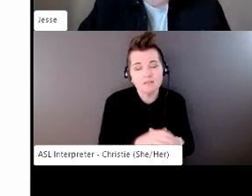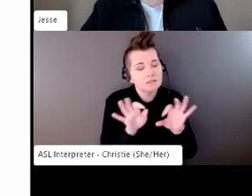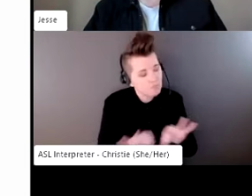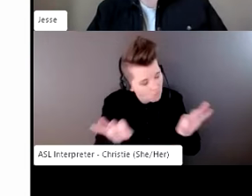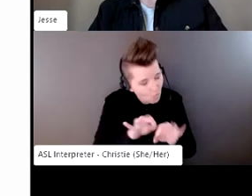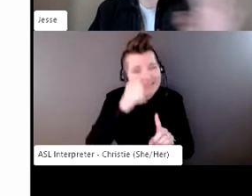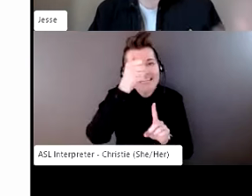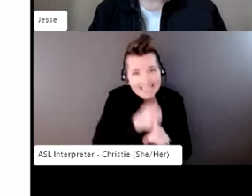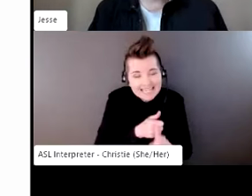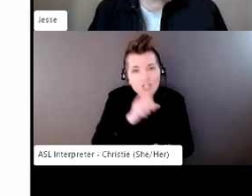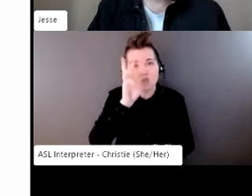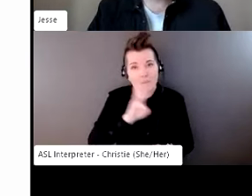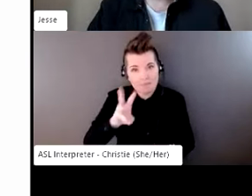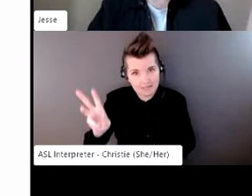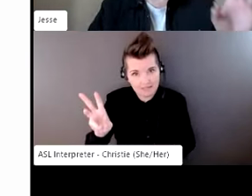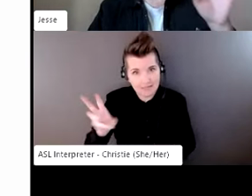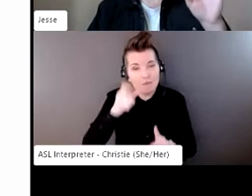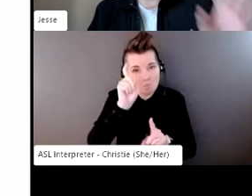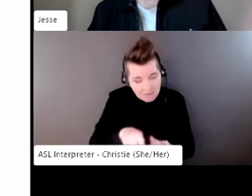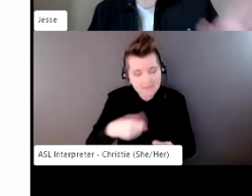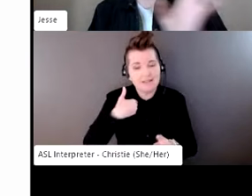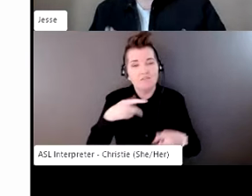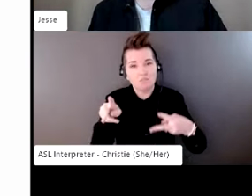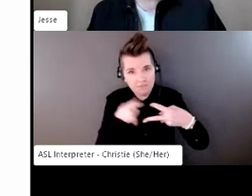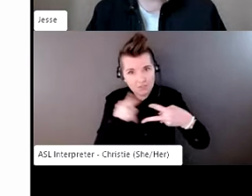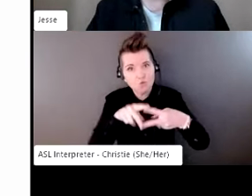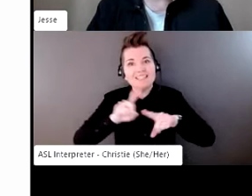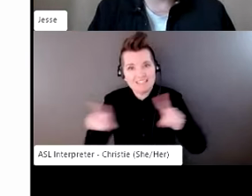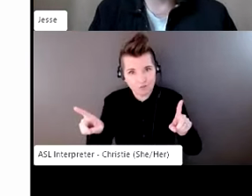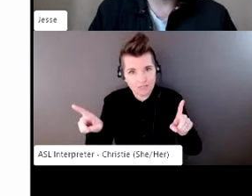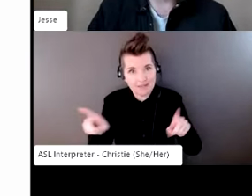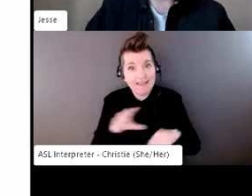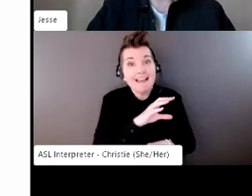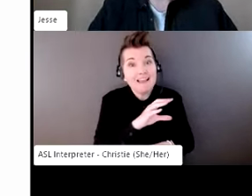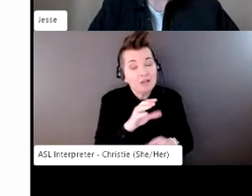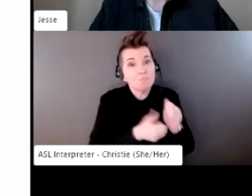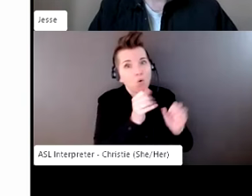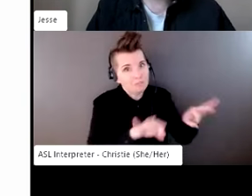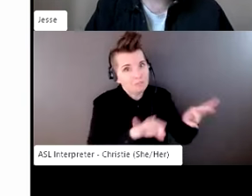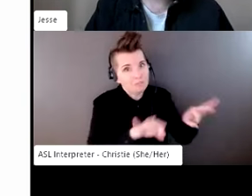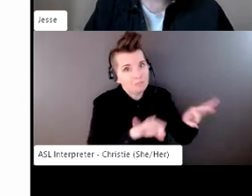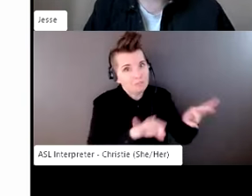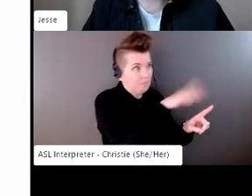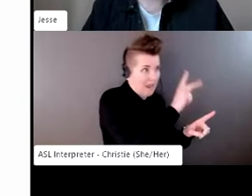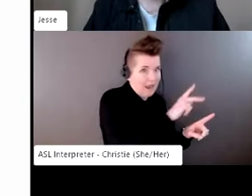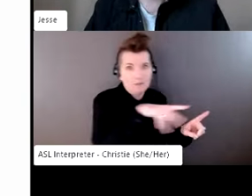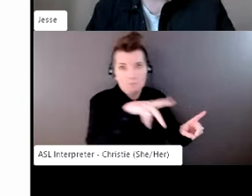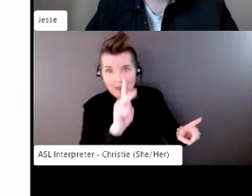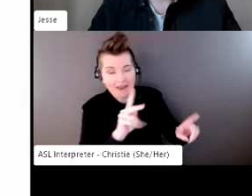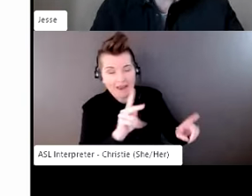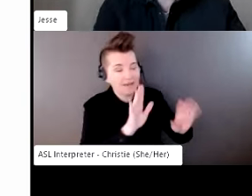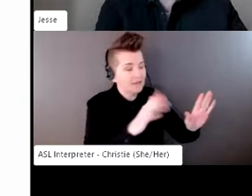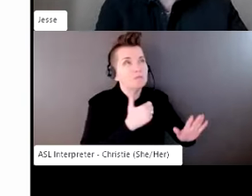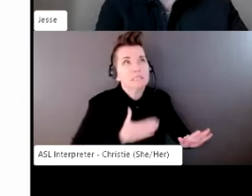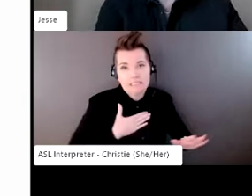your bank account than anything else. And from bank to bank, you should be different. Now, I know that can be a lot to keep track